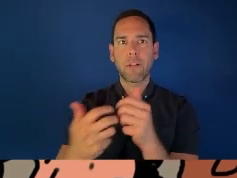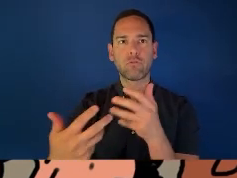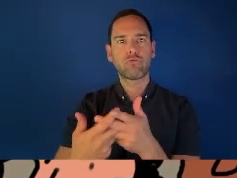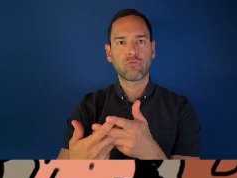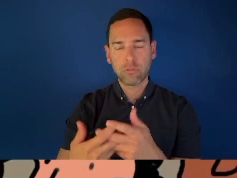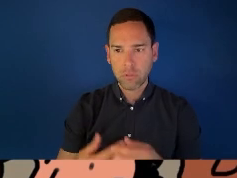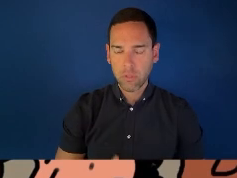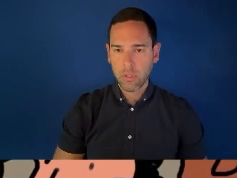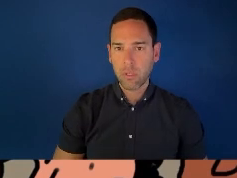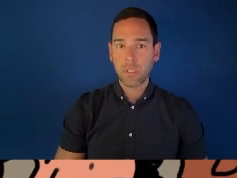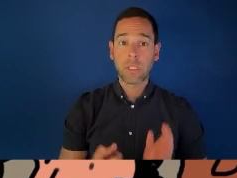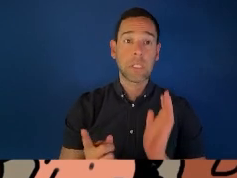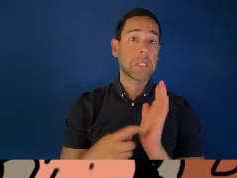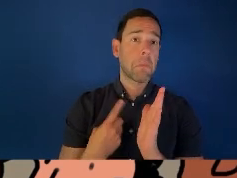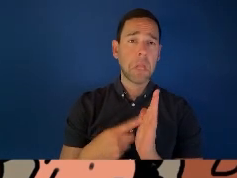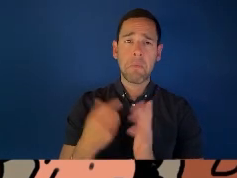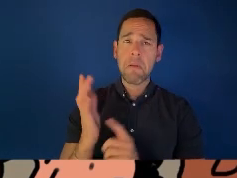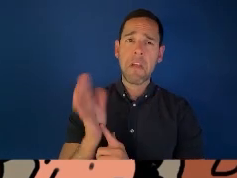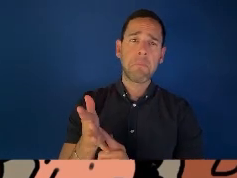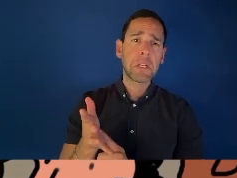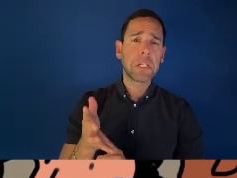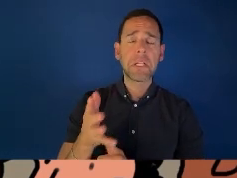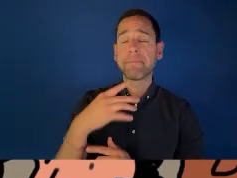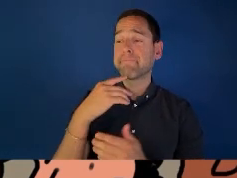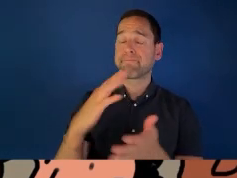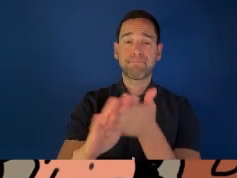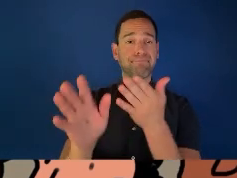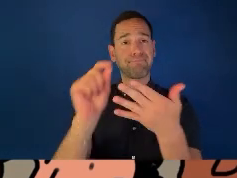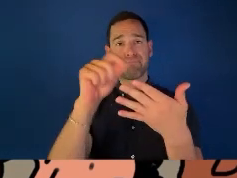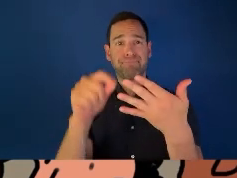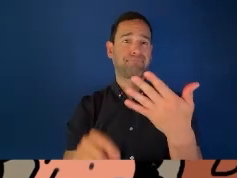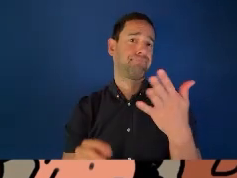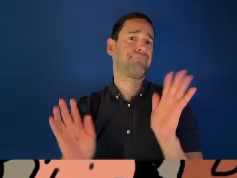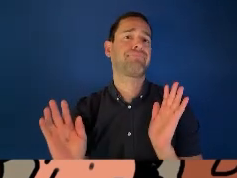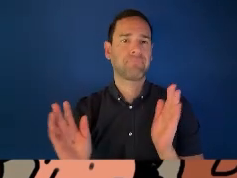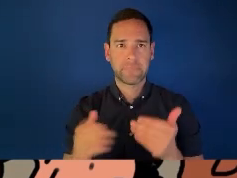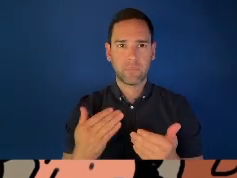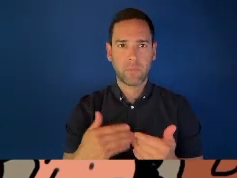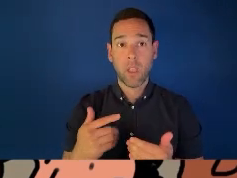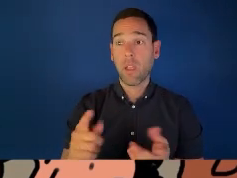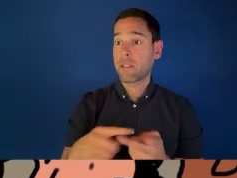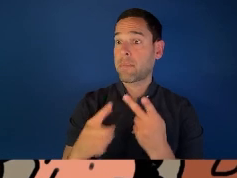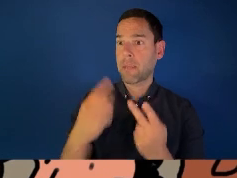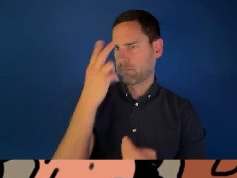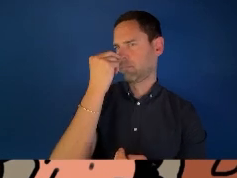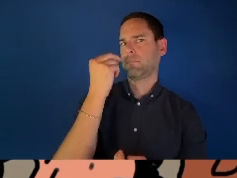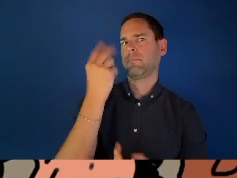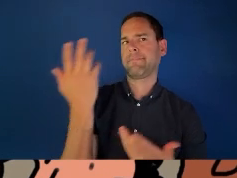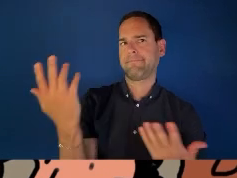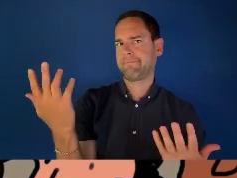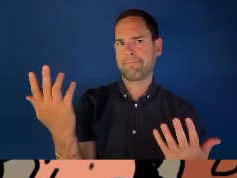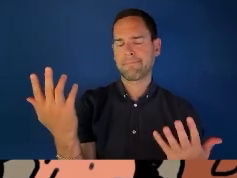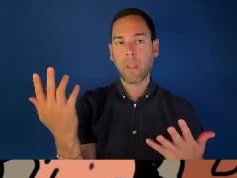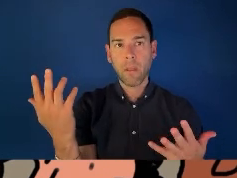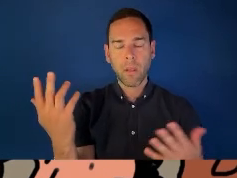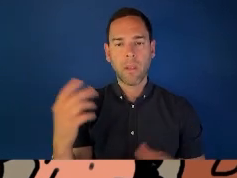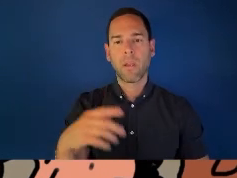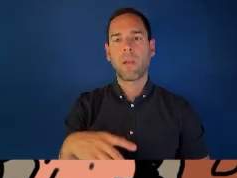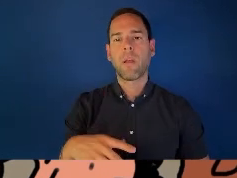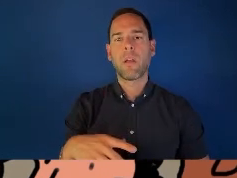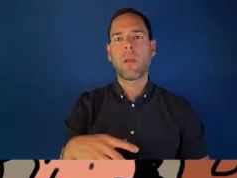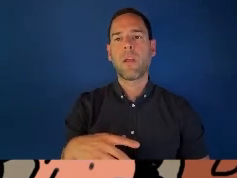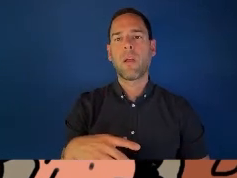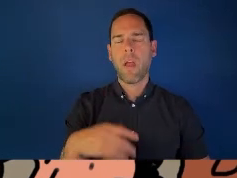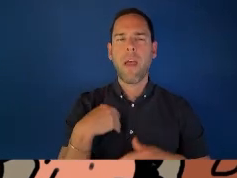get accommodations for months to years and are still trying to get accommodations and have